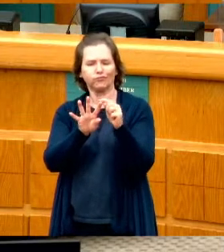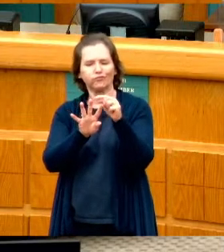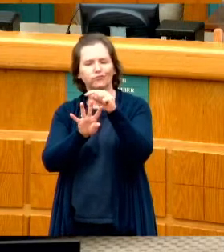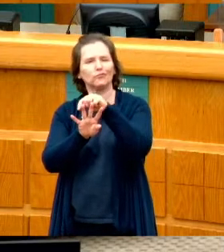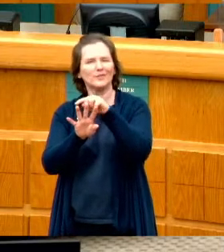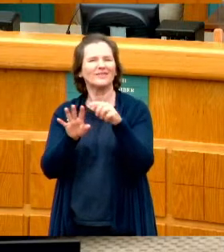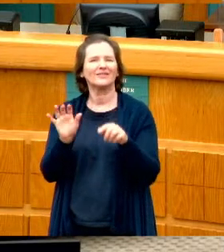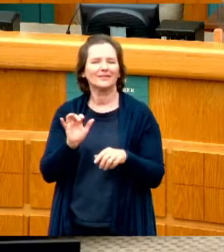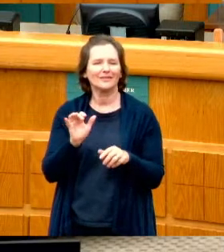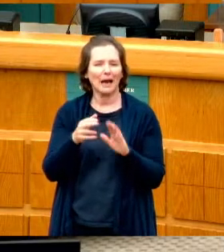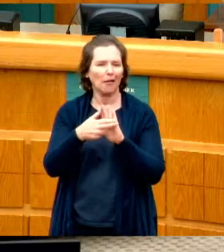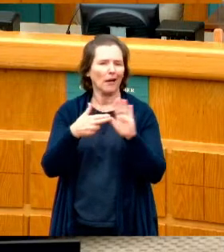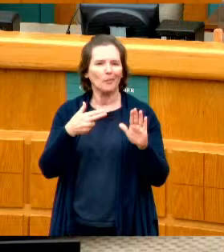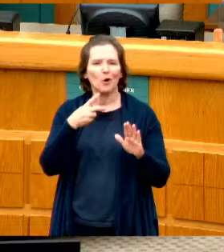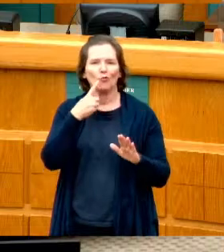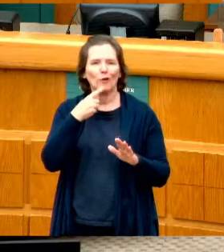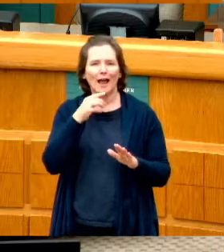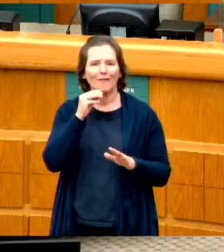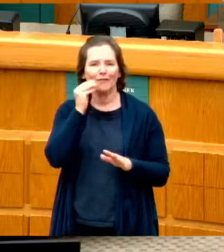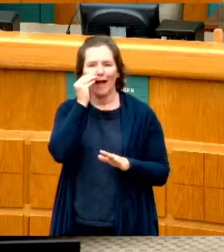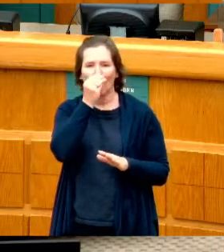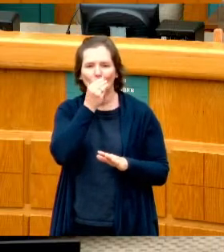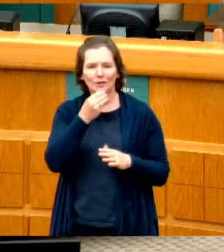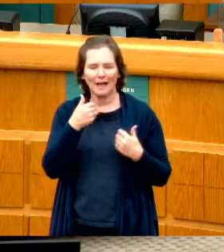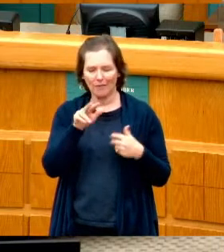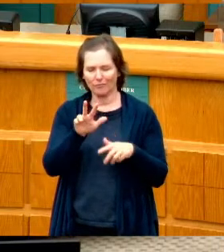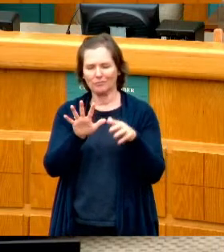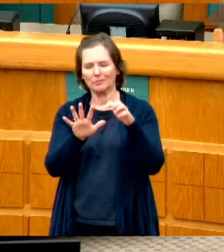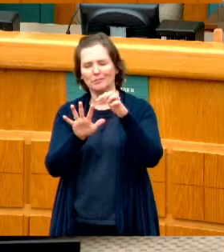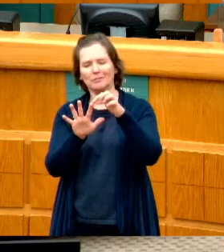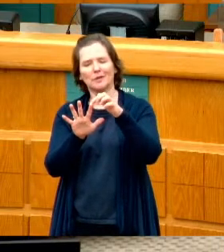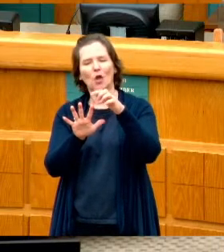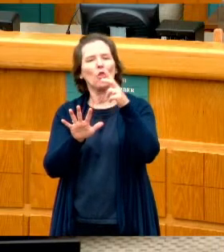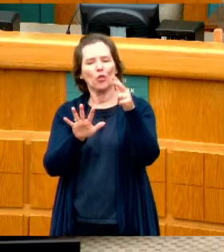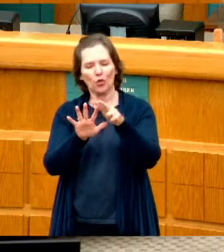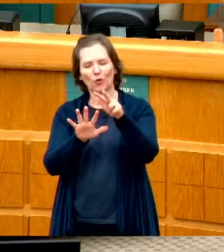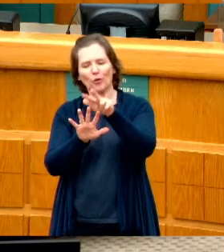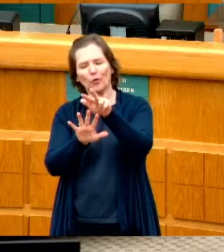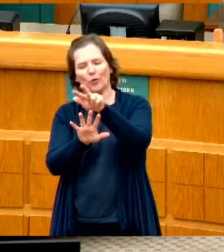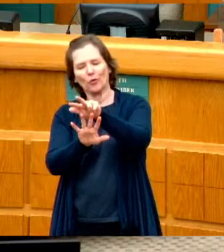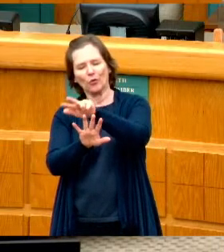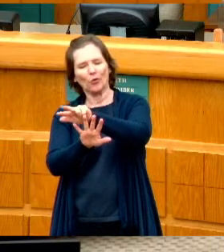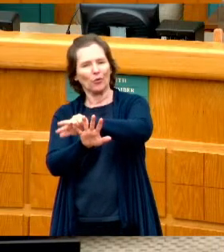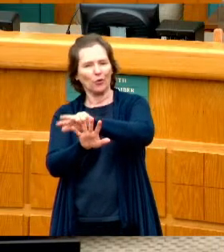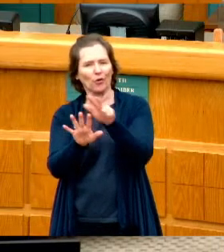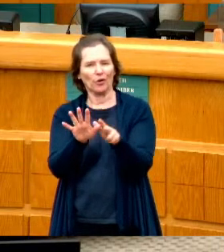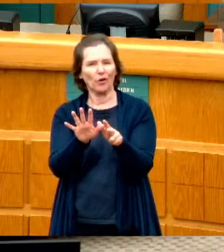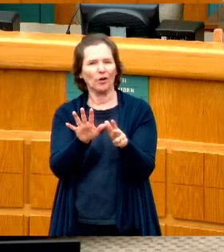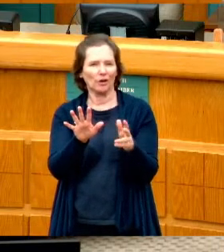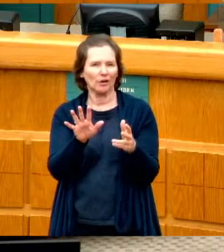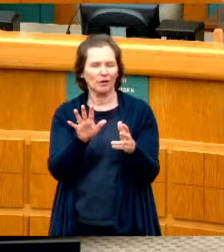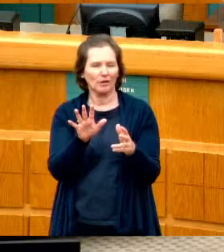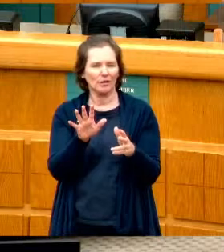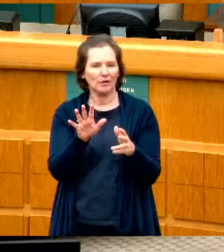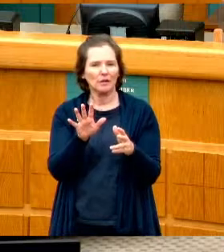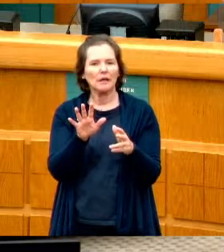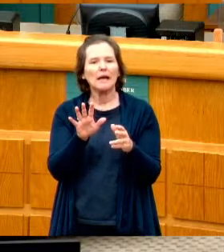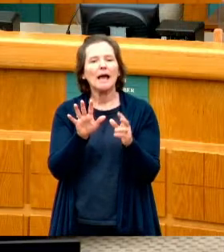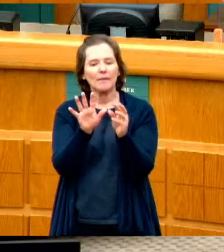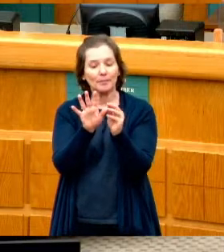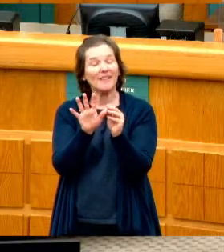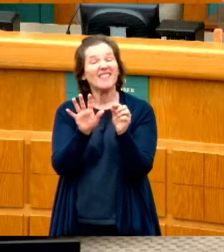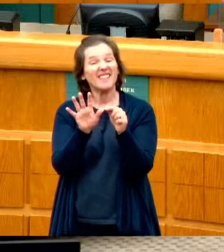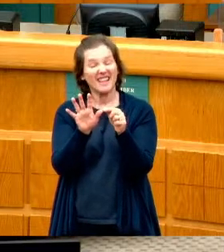red flowers with the 3 little petals on them. These petals, if you will, are able to open